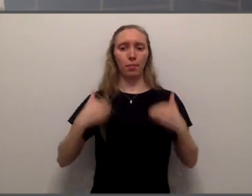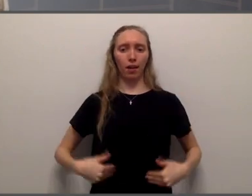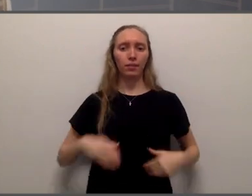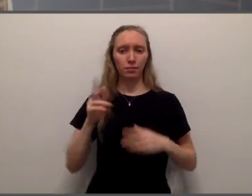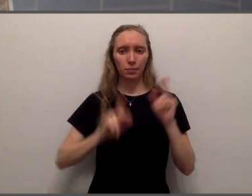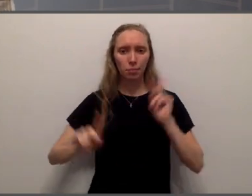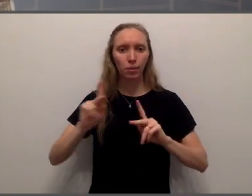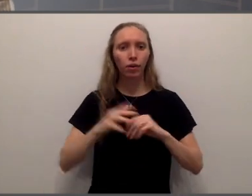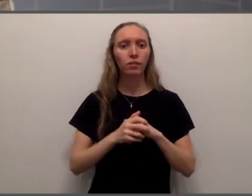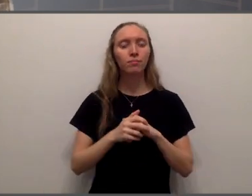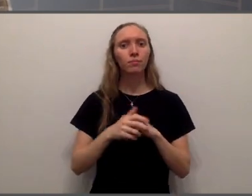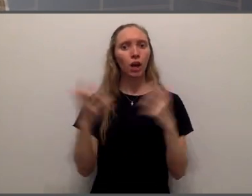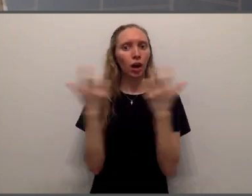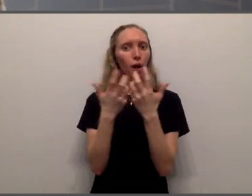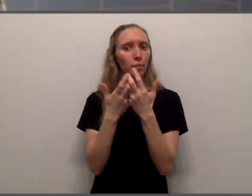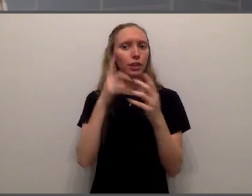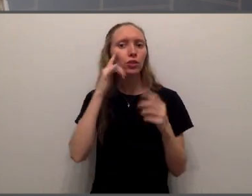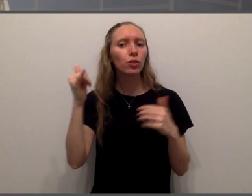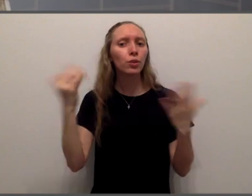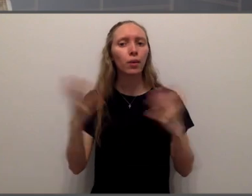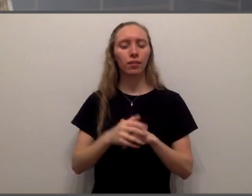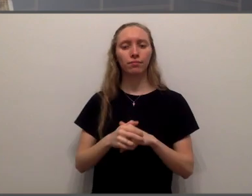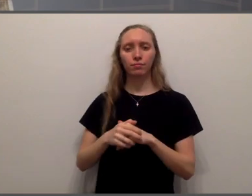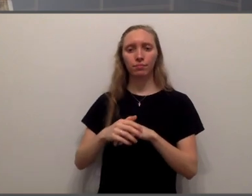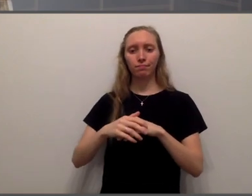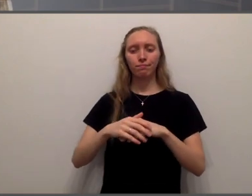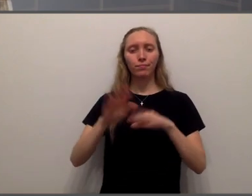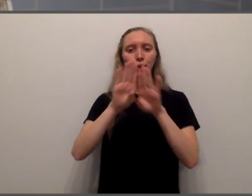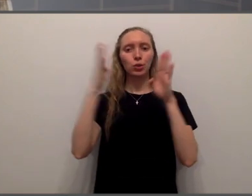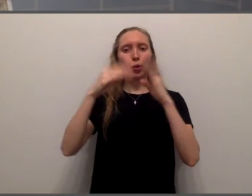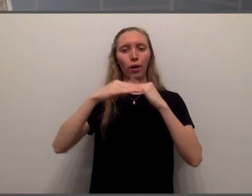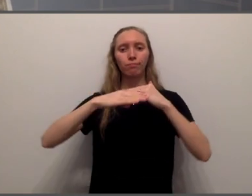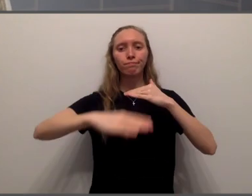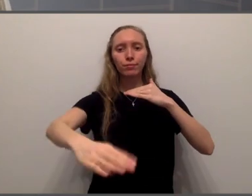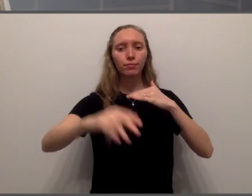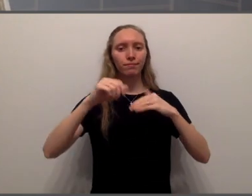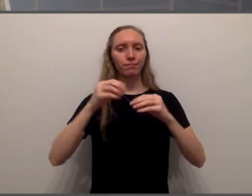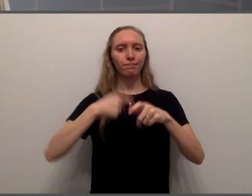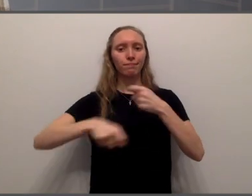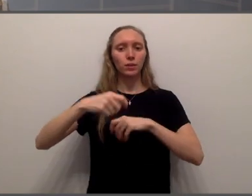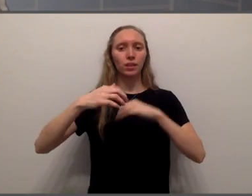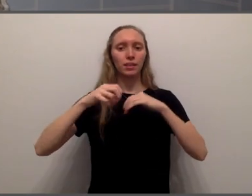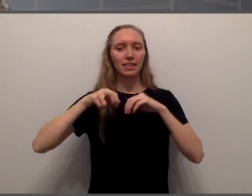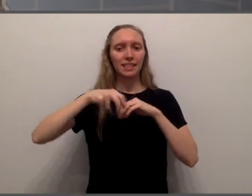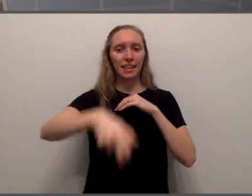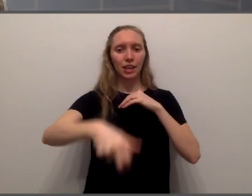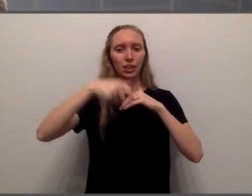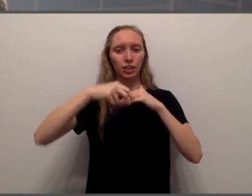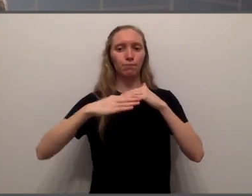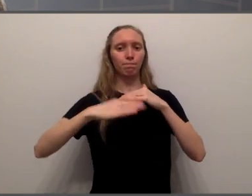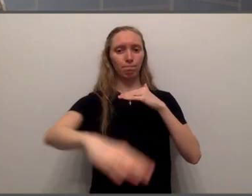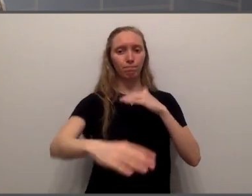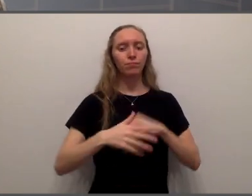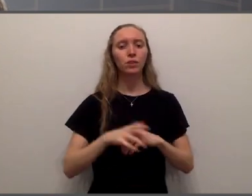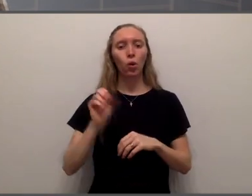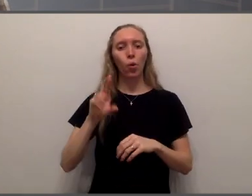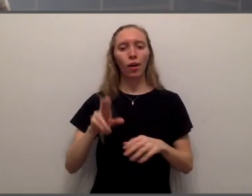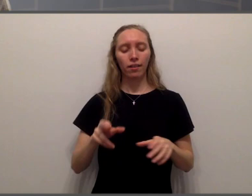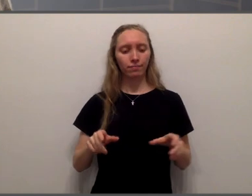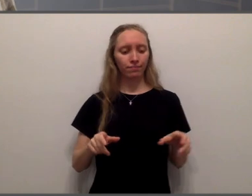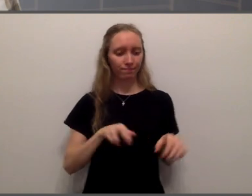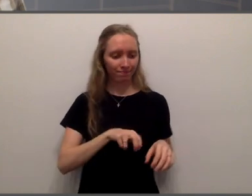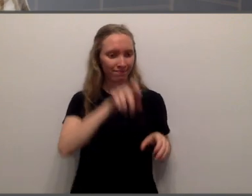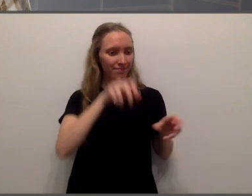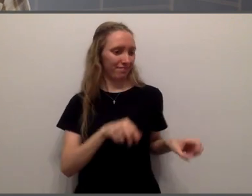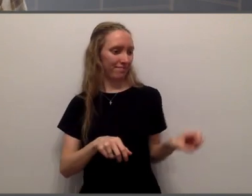ramp or hand controls for people who can't walk. And there's a constant reminder for some